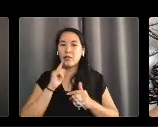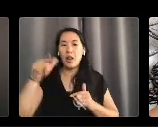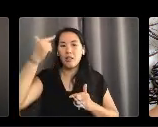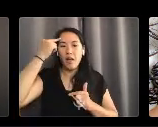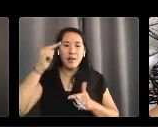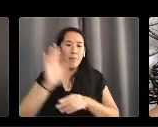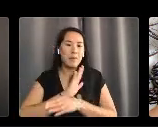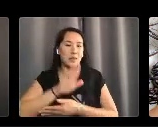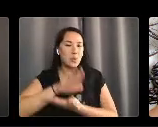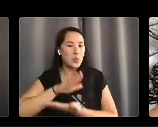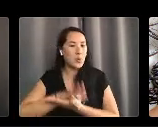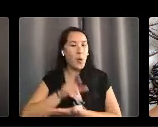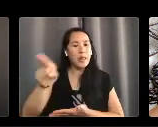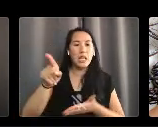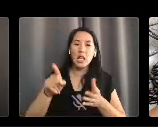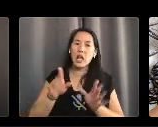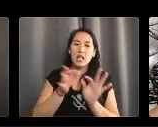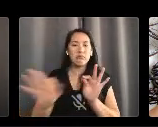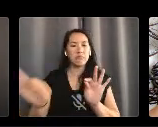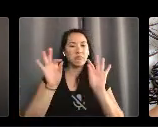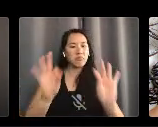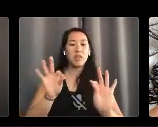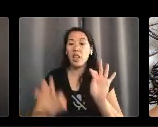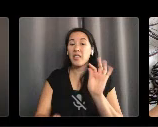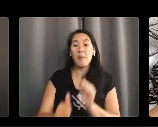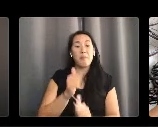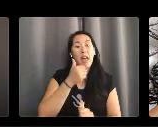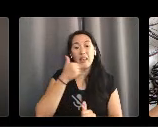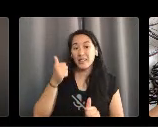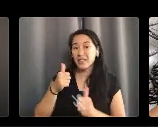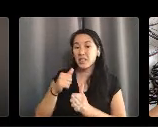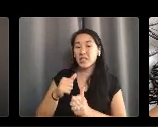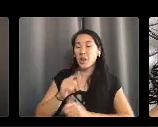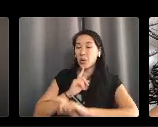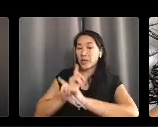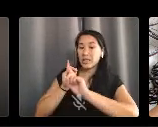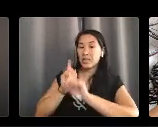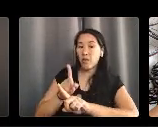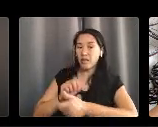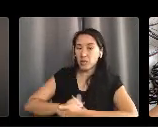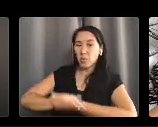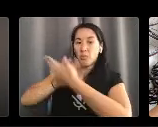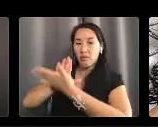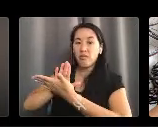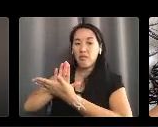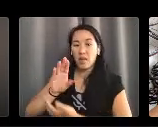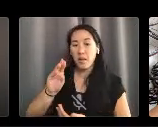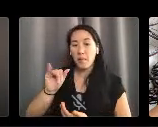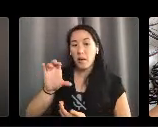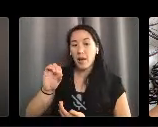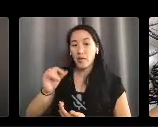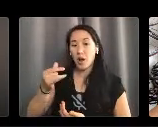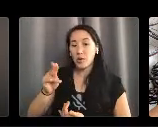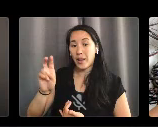perfectly. He basically said, the most productive response in workplace is actually to confront the microaggressor. Now, the key